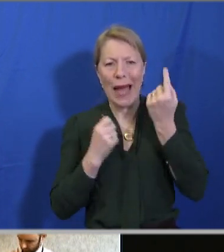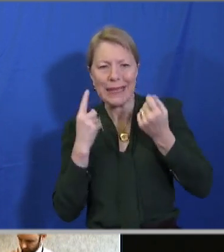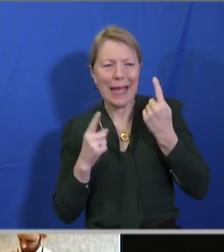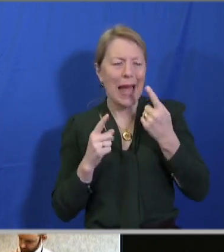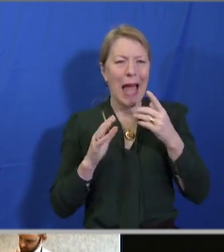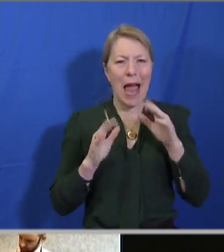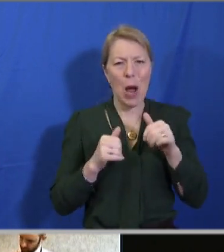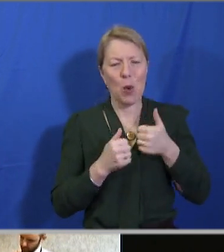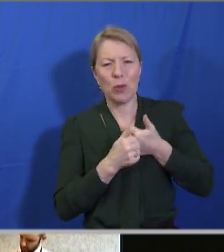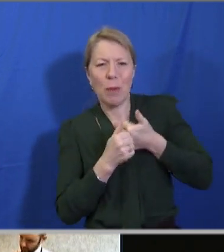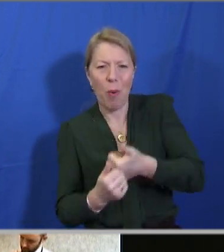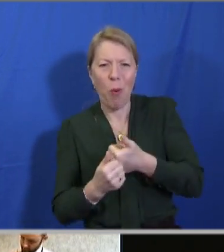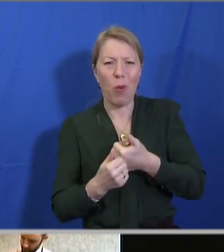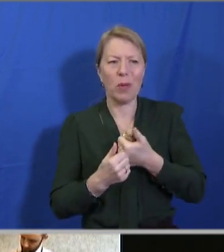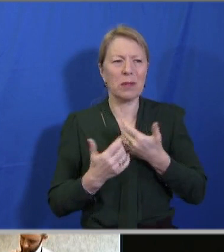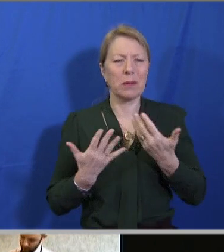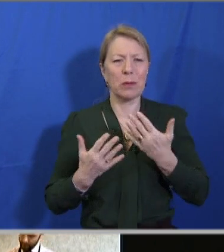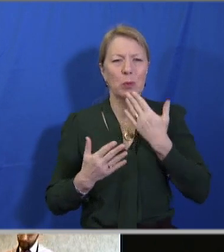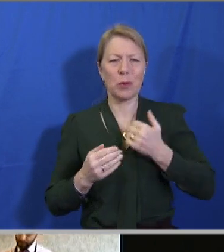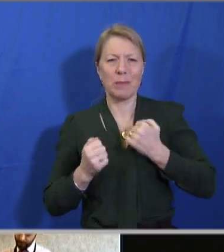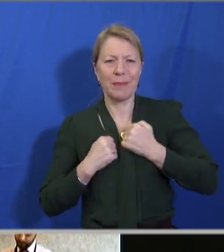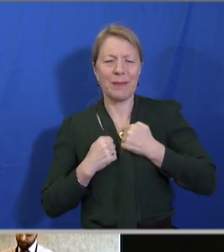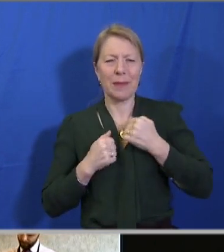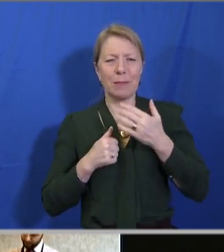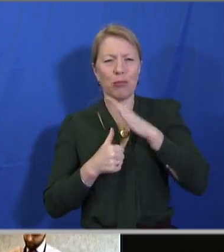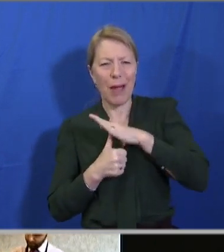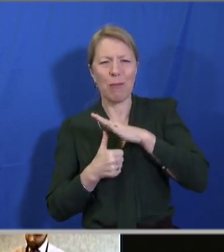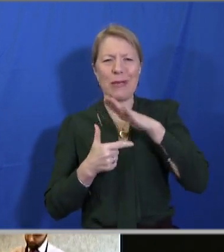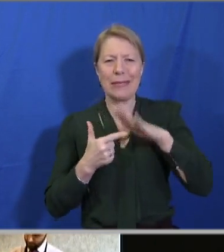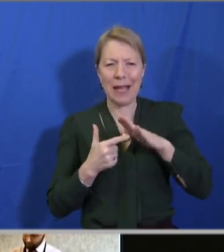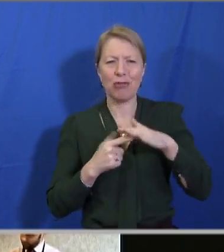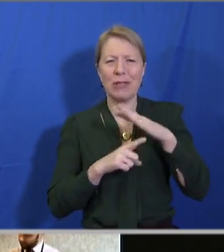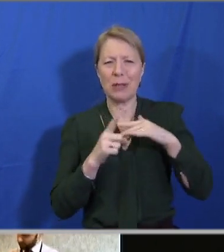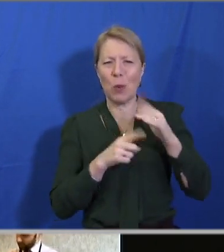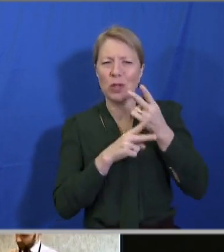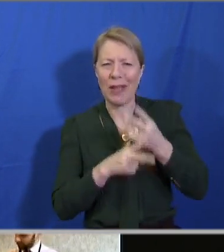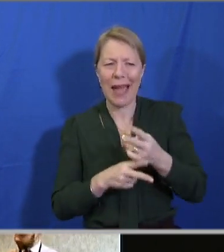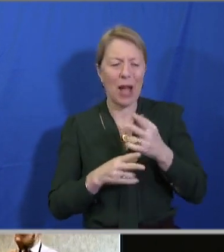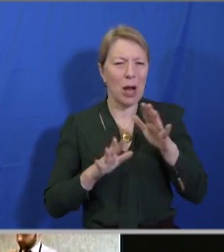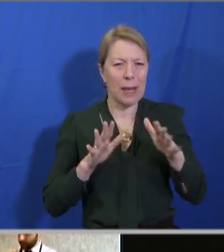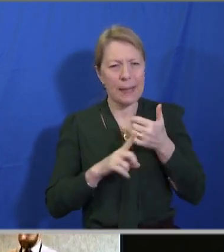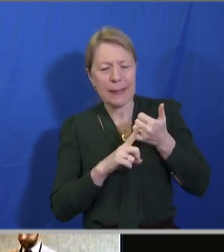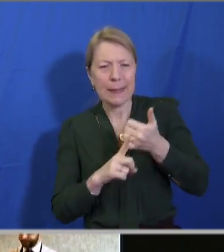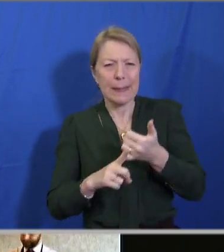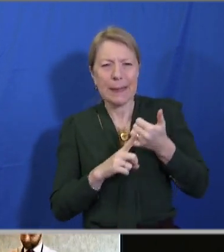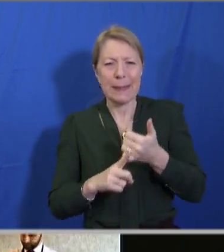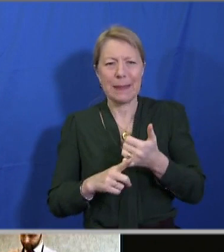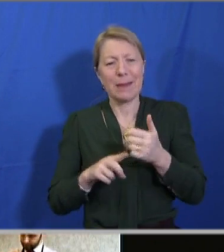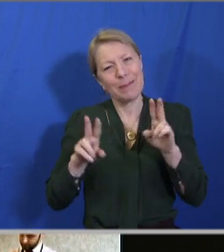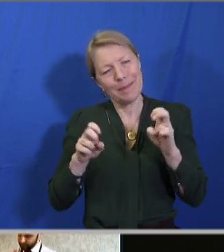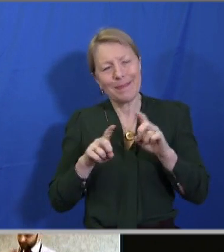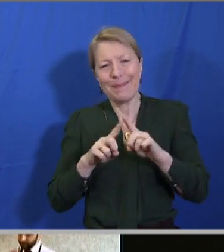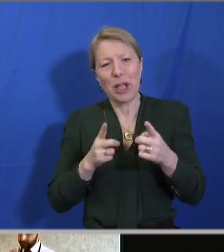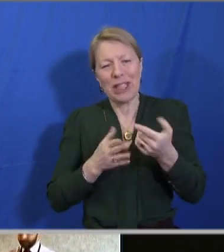with primary, secondary and social care in as safe a manner as possible during the